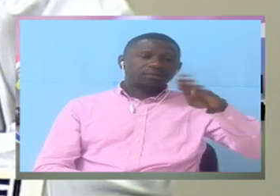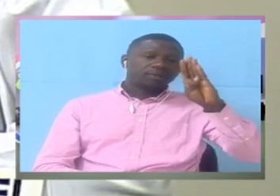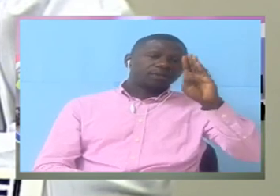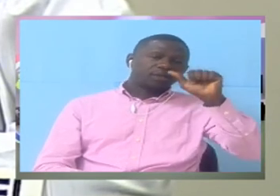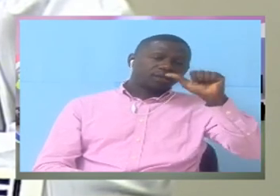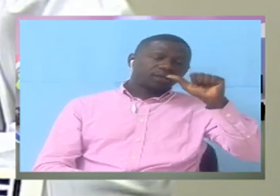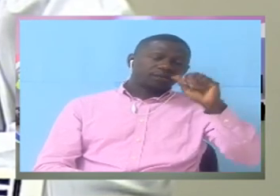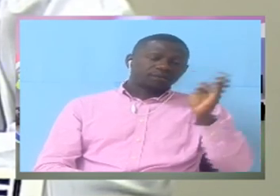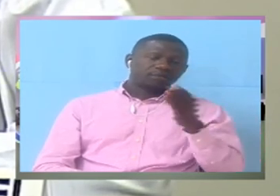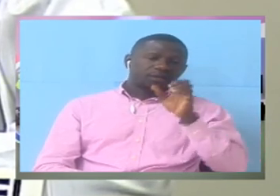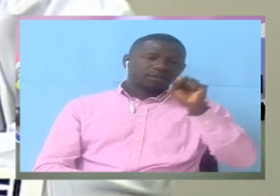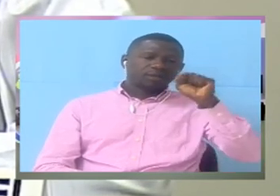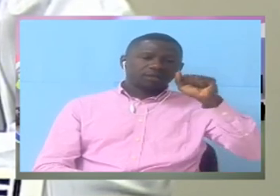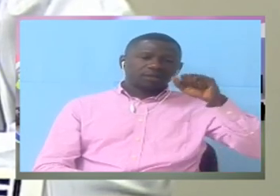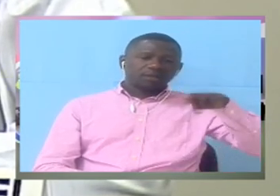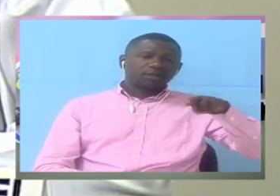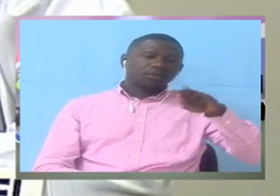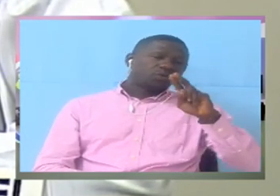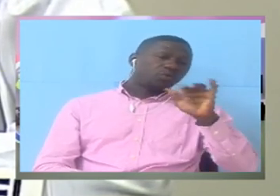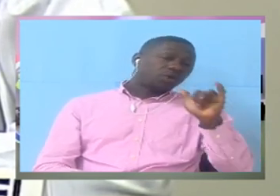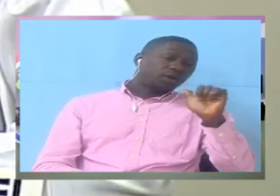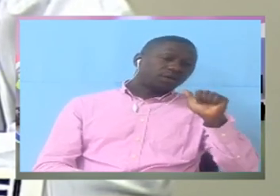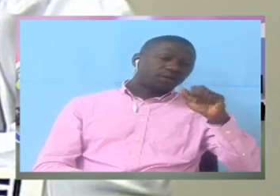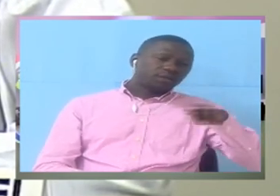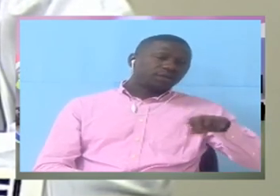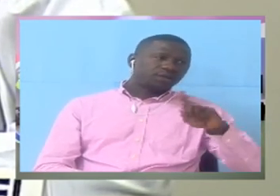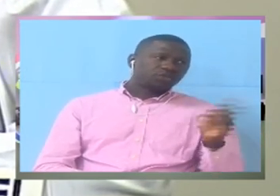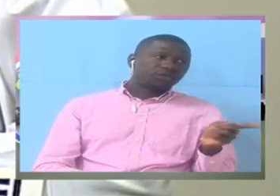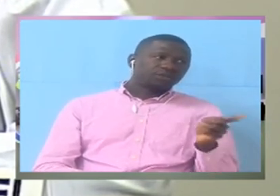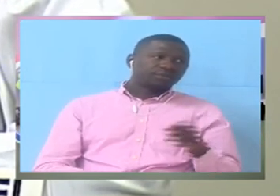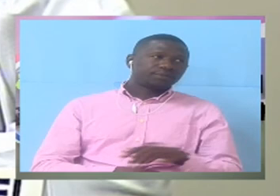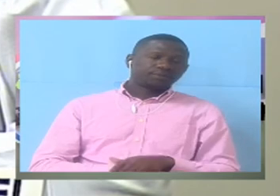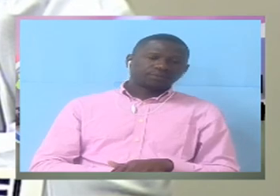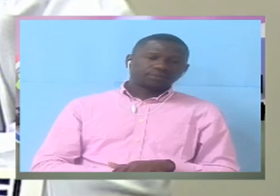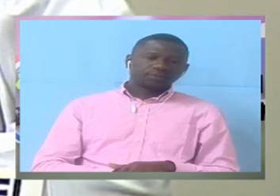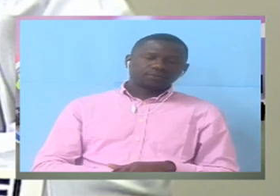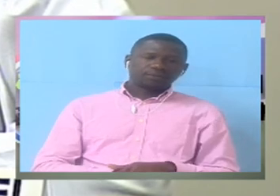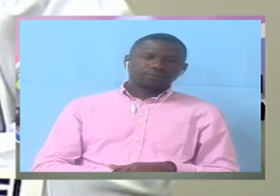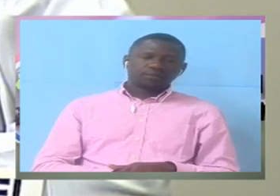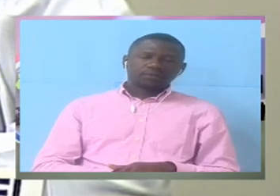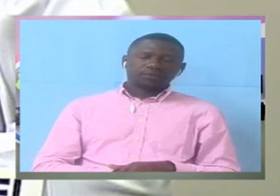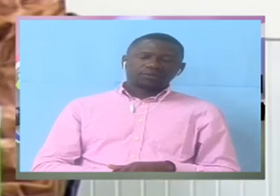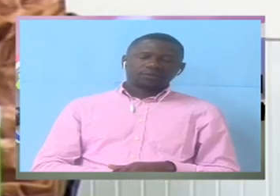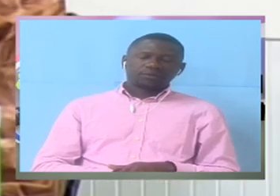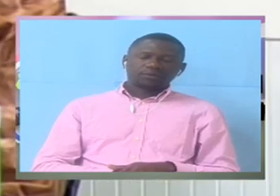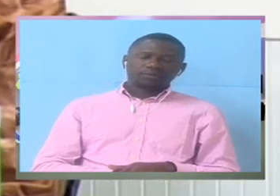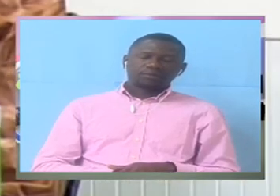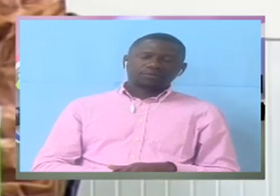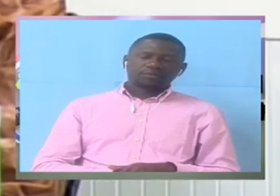1981 disastrous coup attempt in Ghana. And nying kude